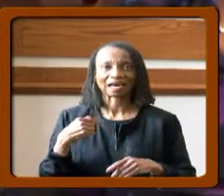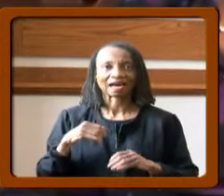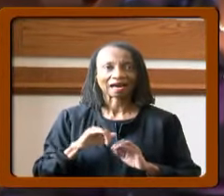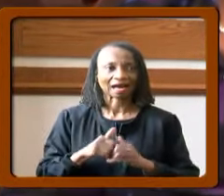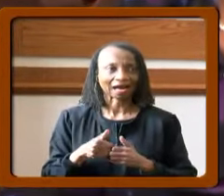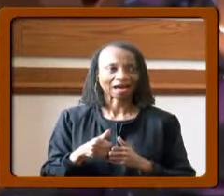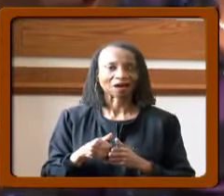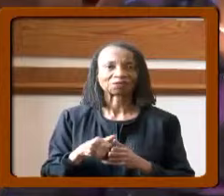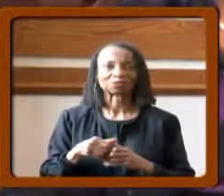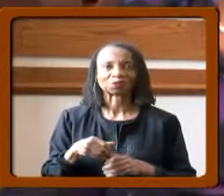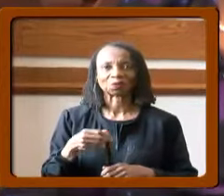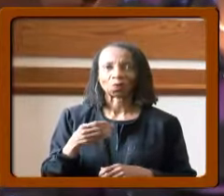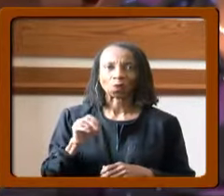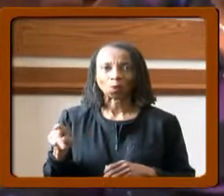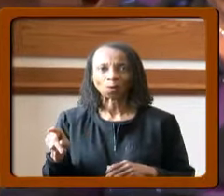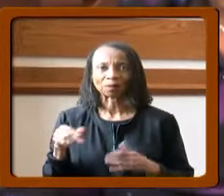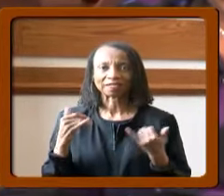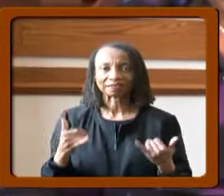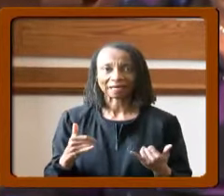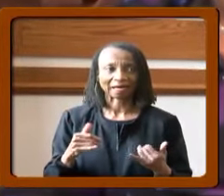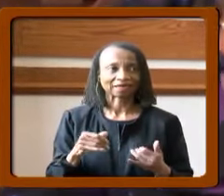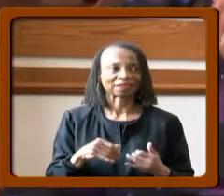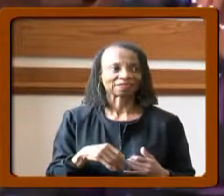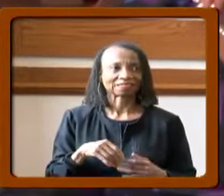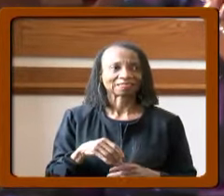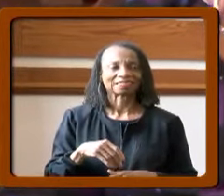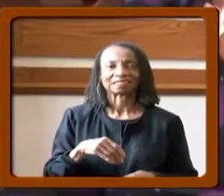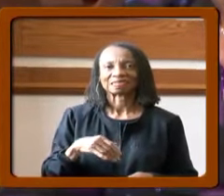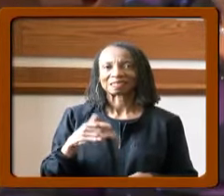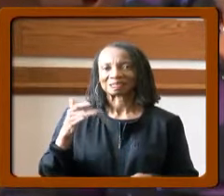The technology and the genius of media